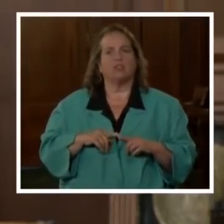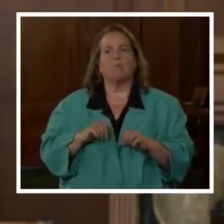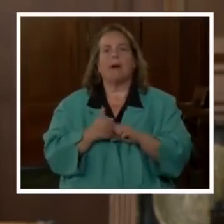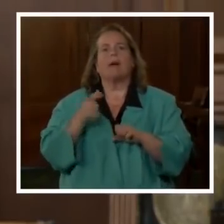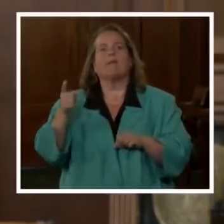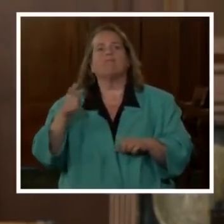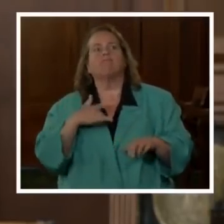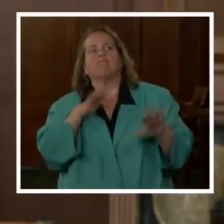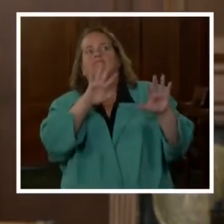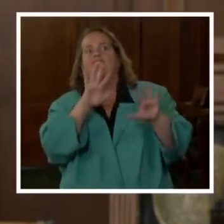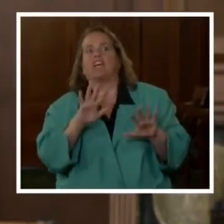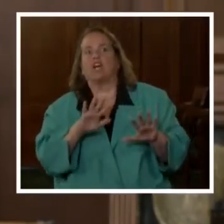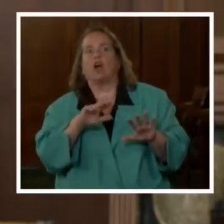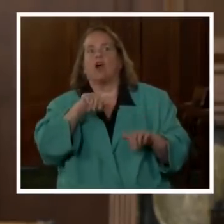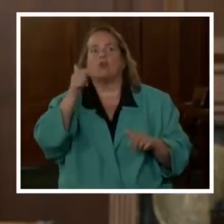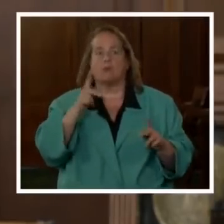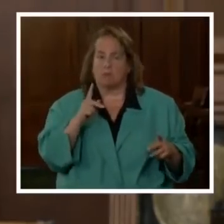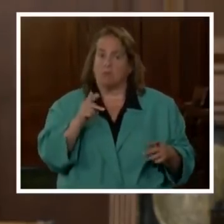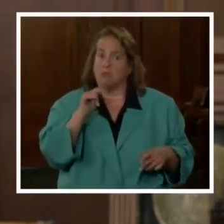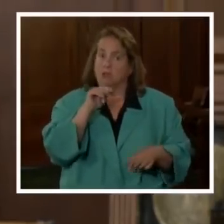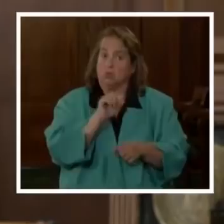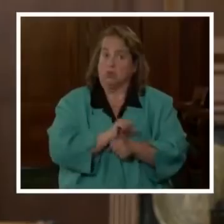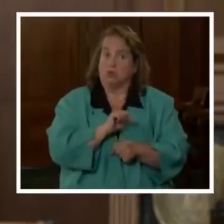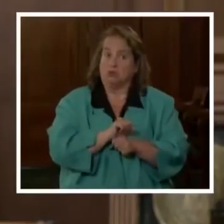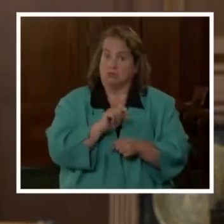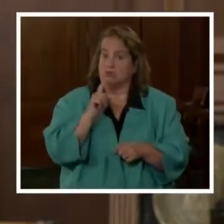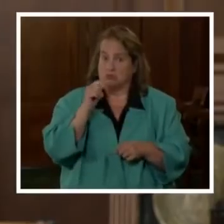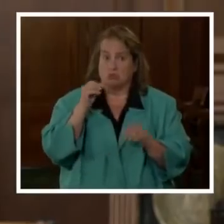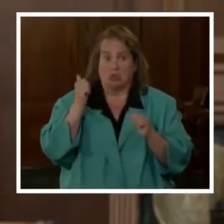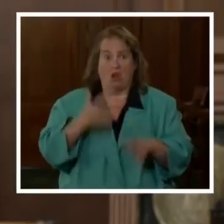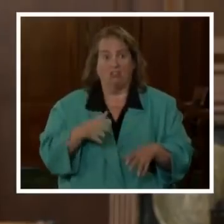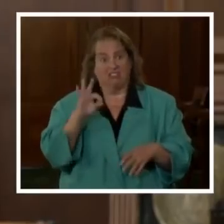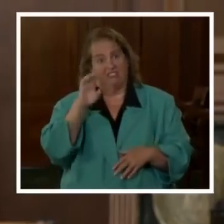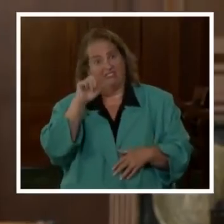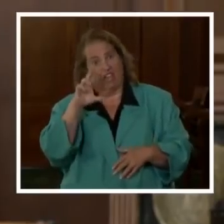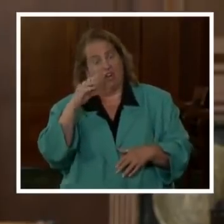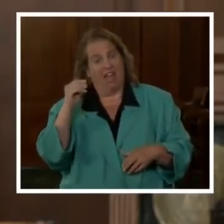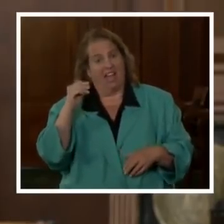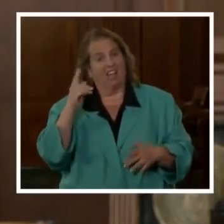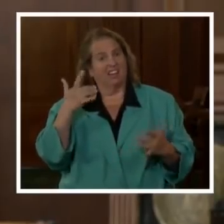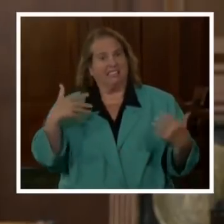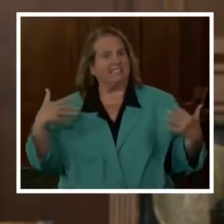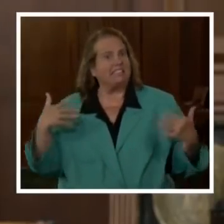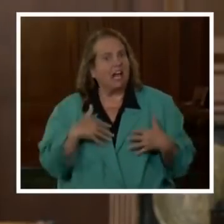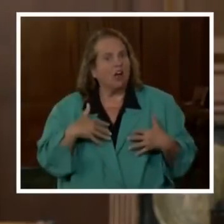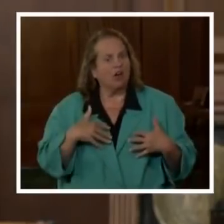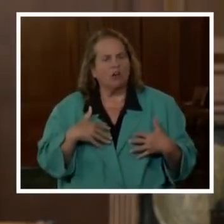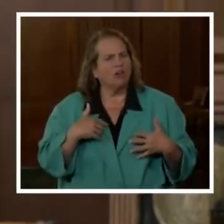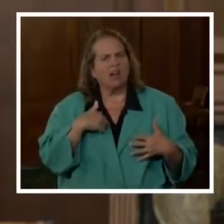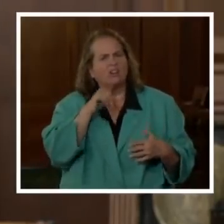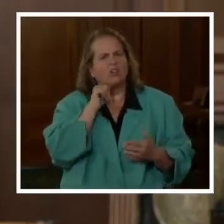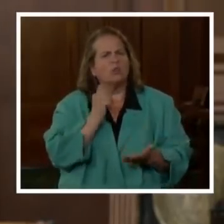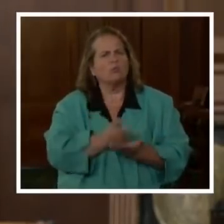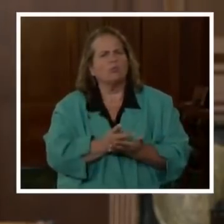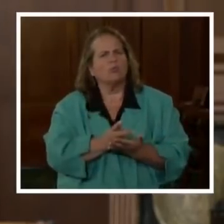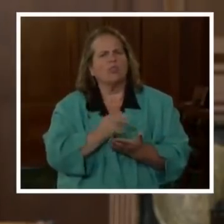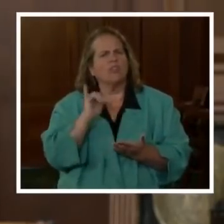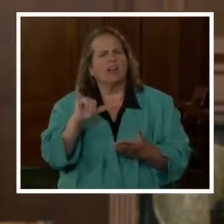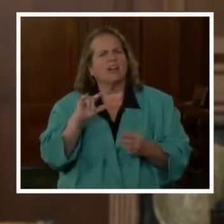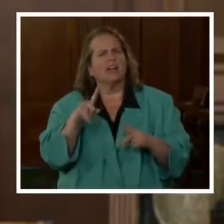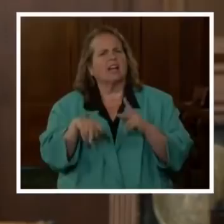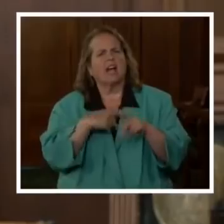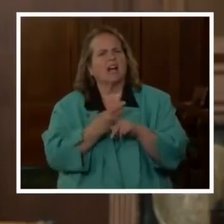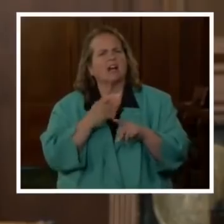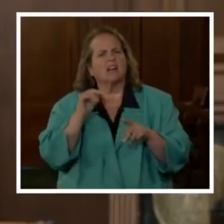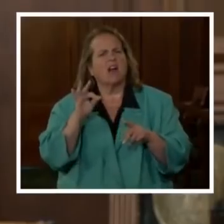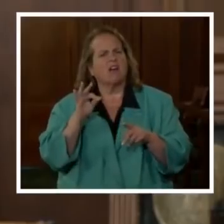which they were, in an effort to cause fear or terror, I don't approve of the